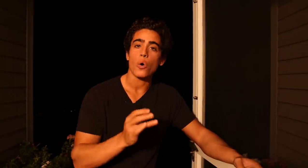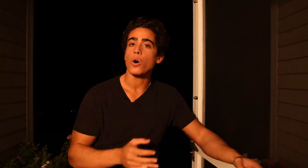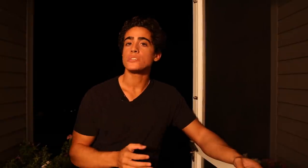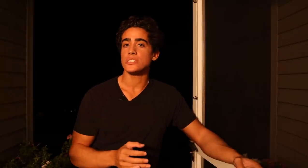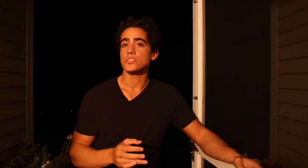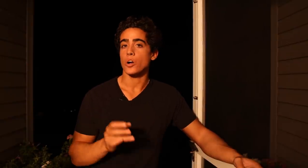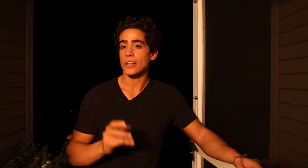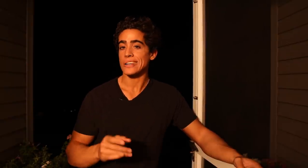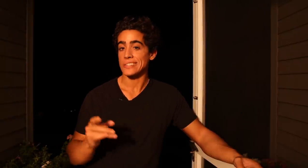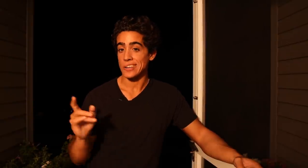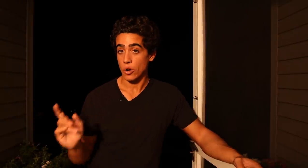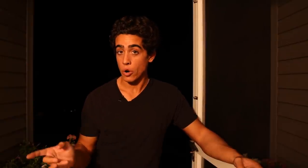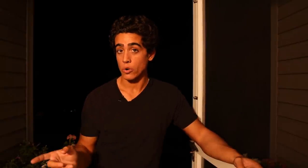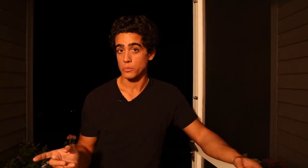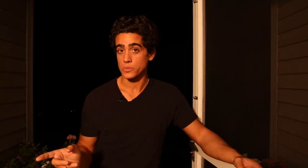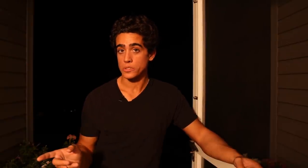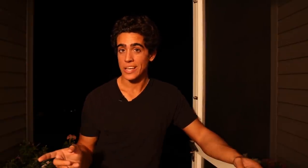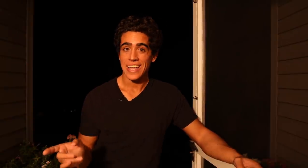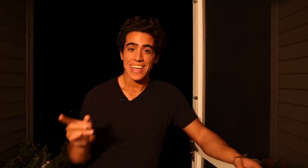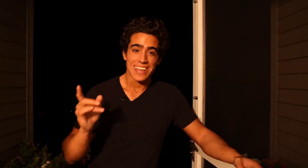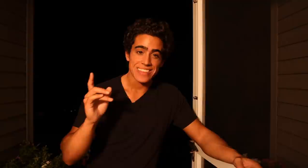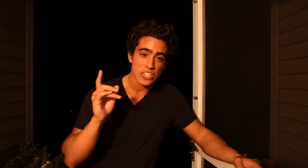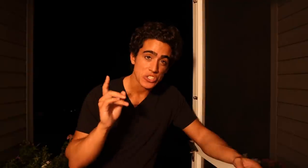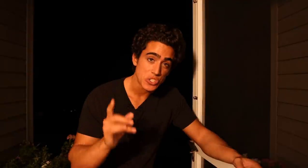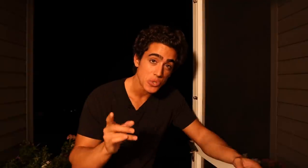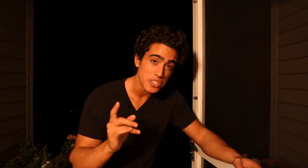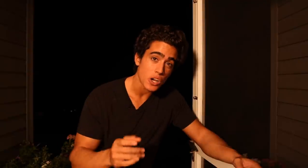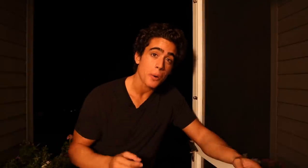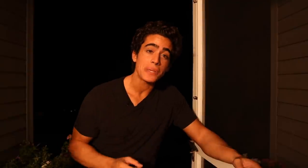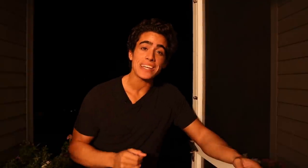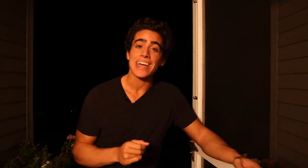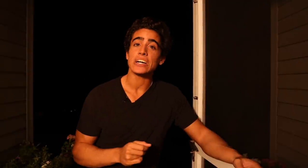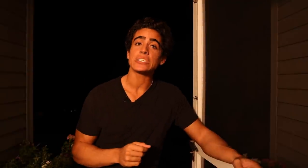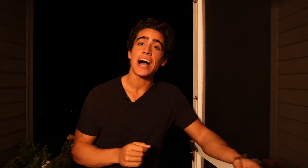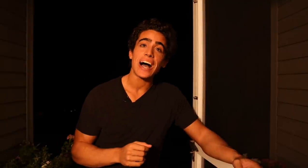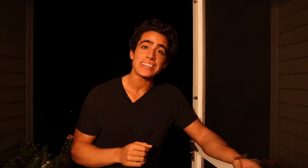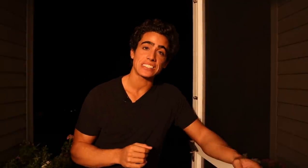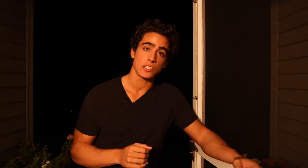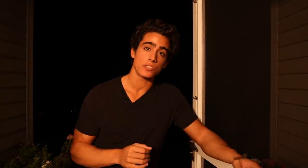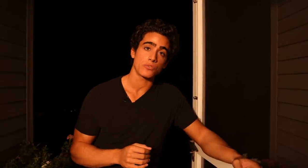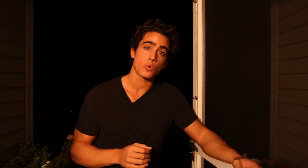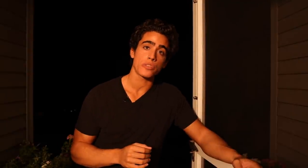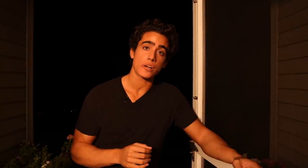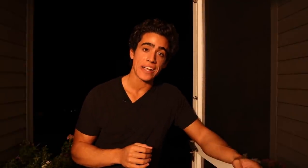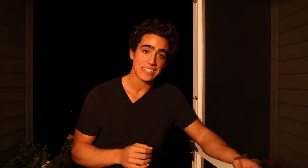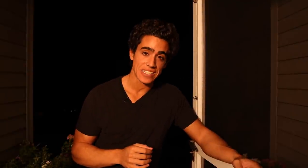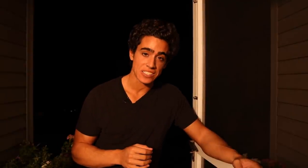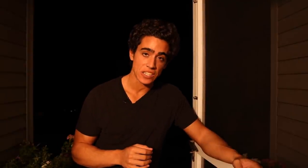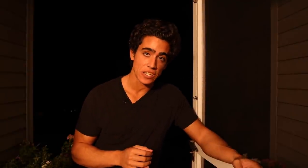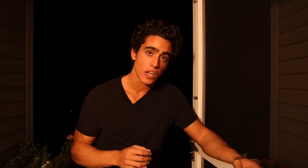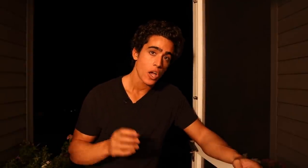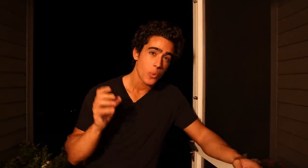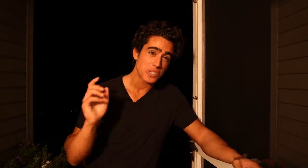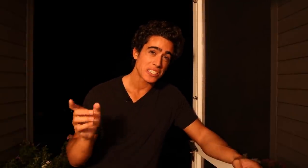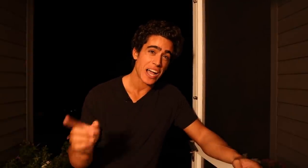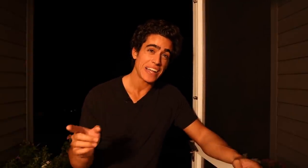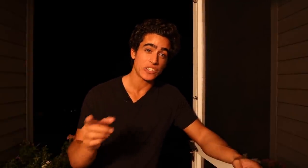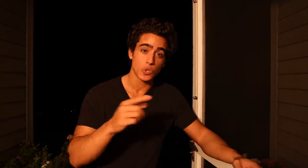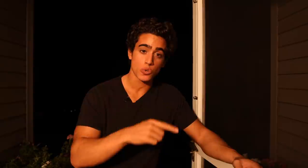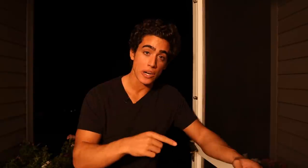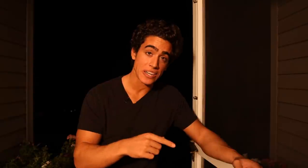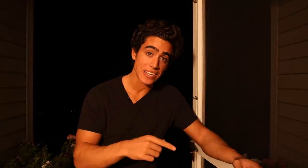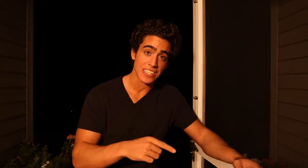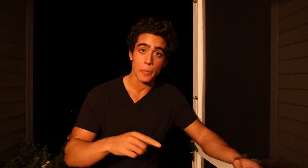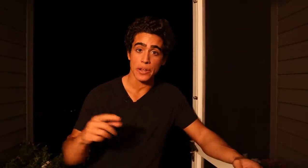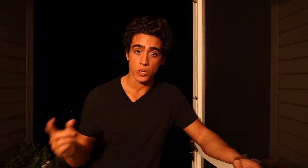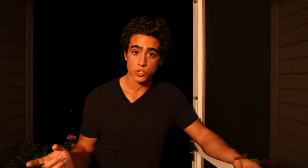While Aussies are locked in their homes, their students are being held hostage for their HSC which is a